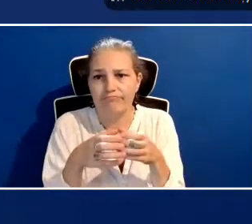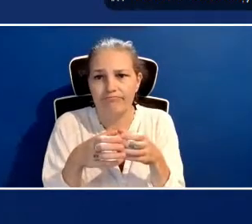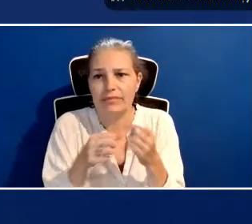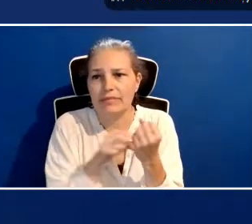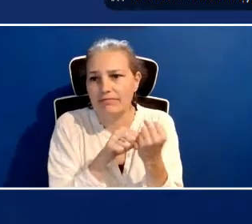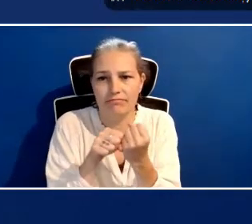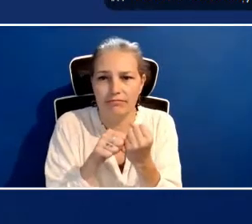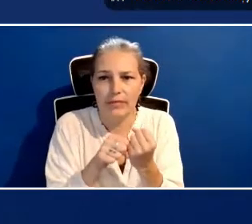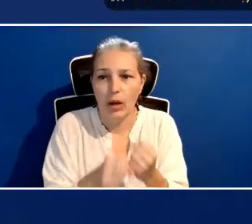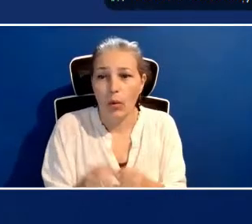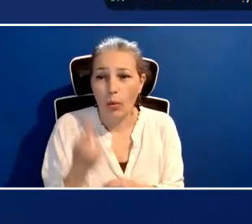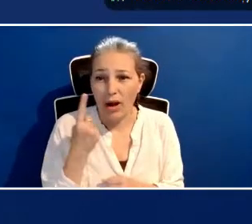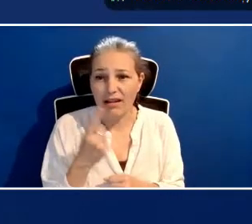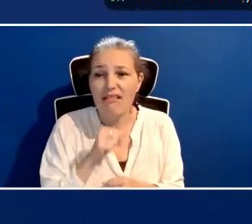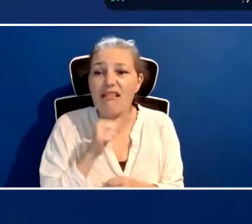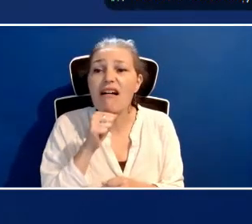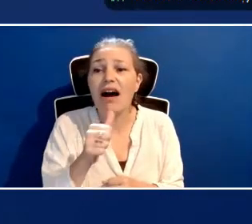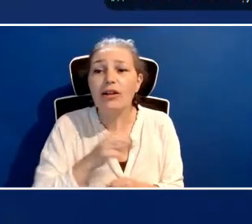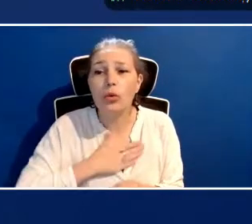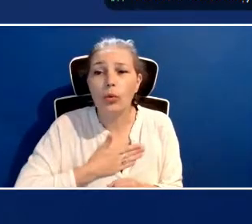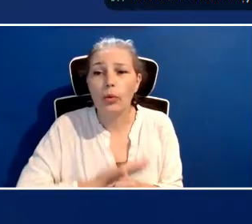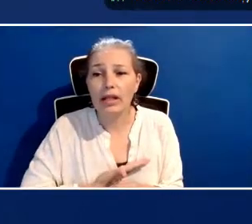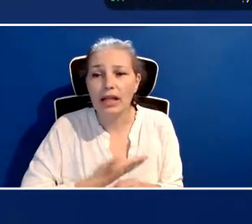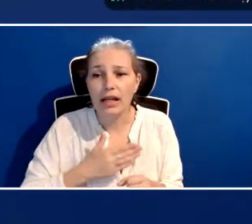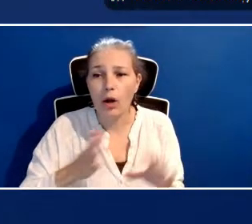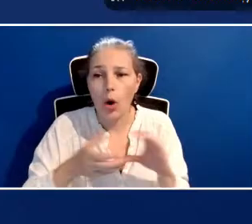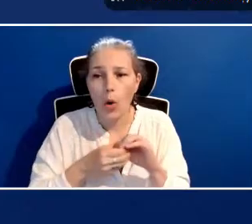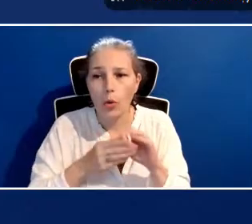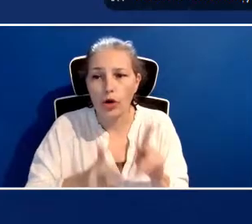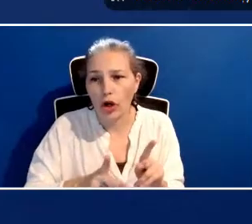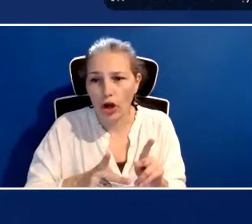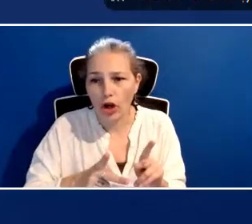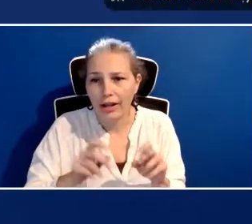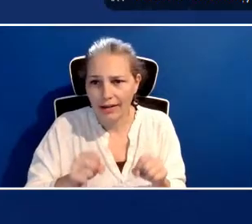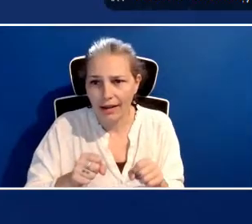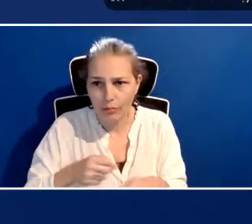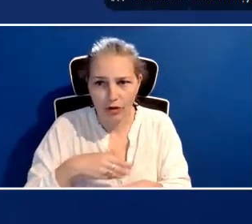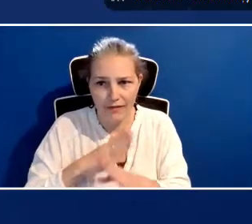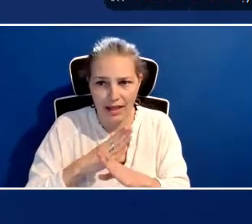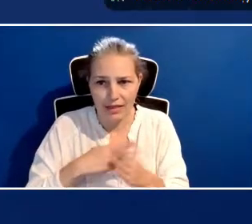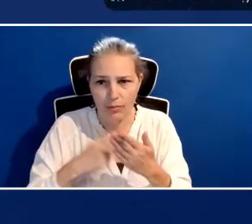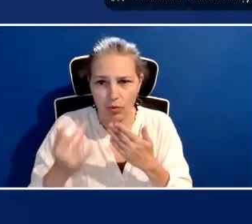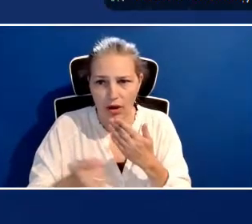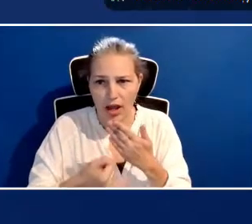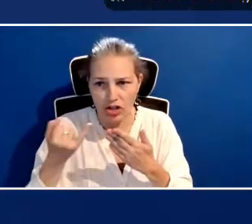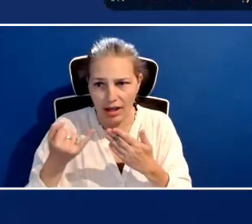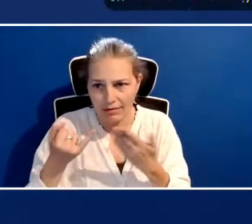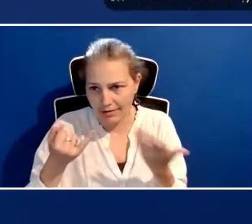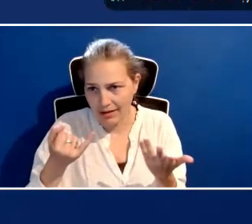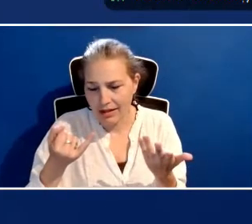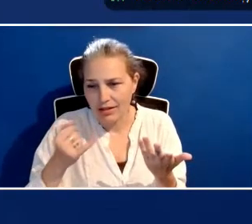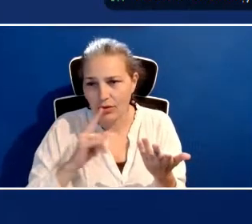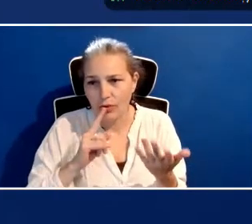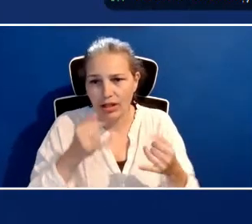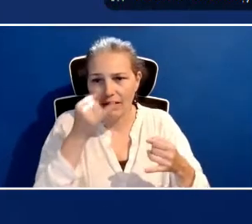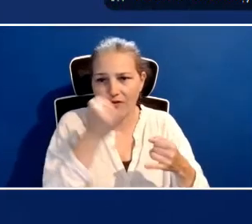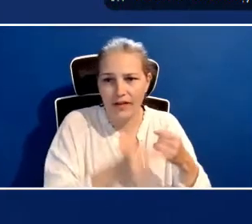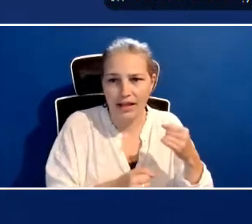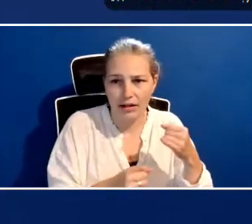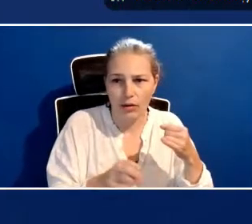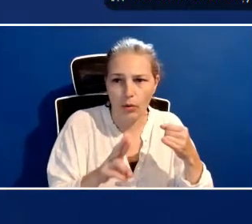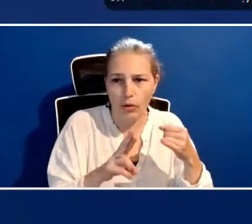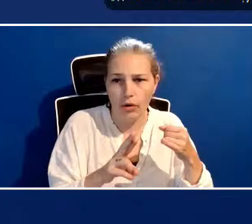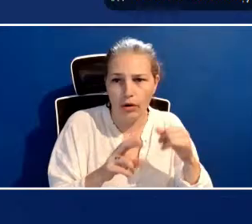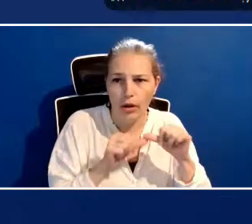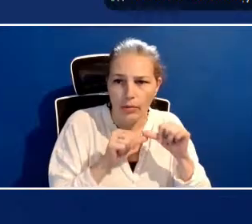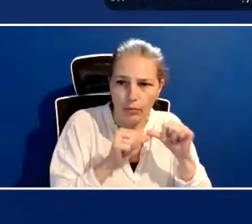owner can potentially prevent the project from occurring. The final or permanent right, which is the easement,